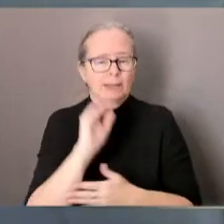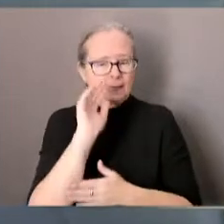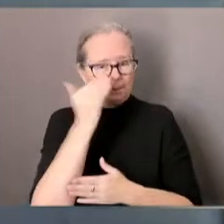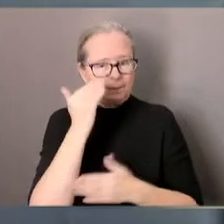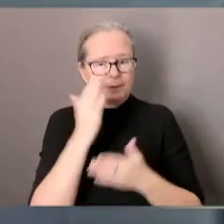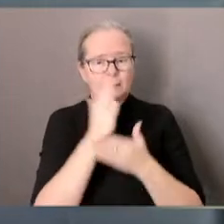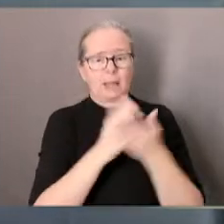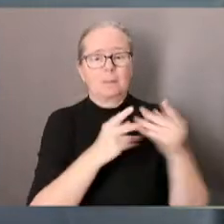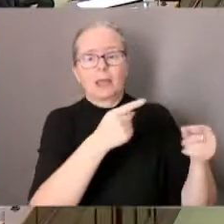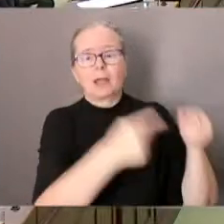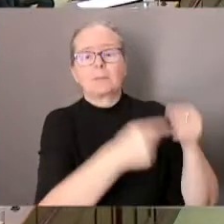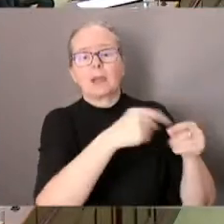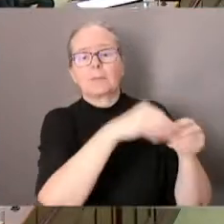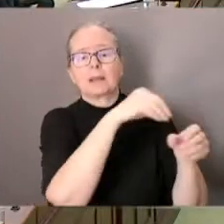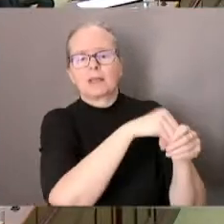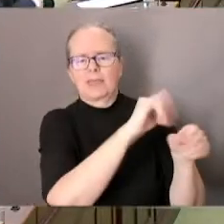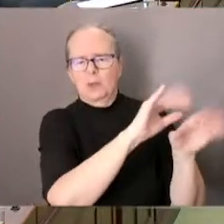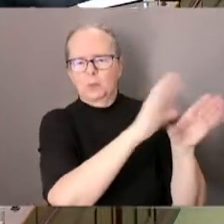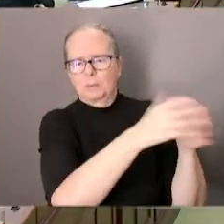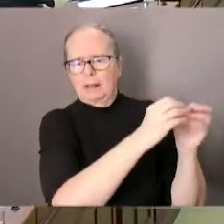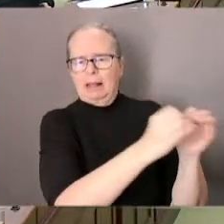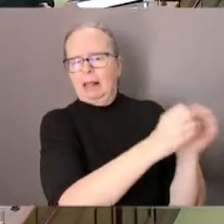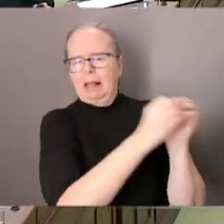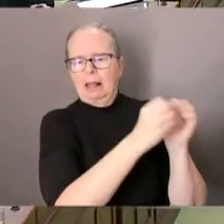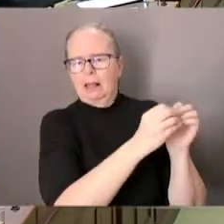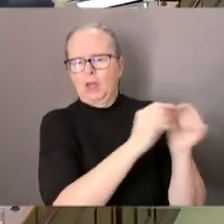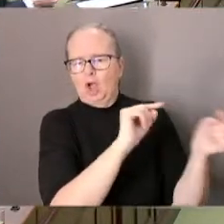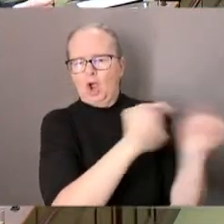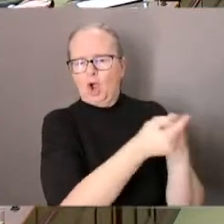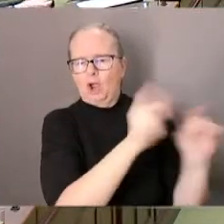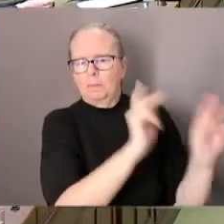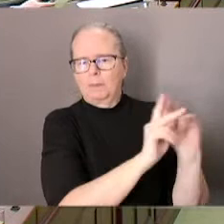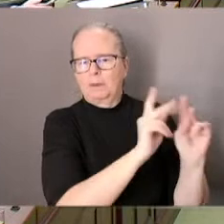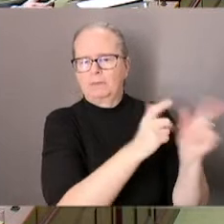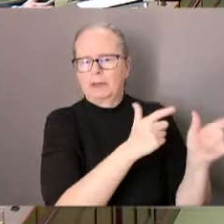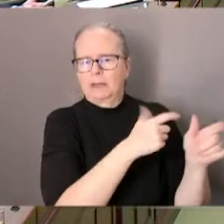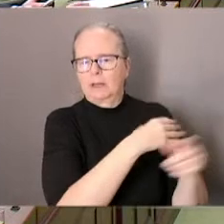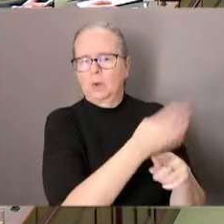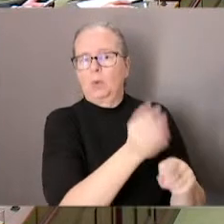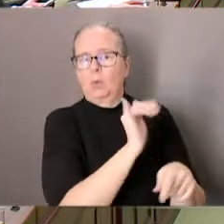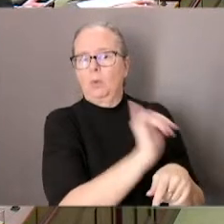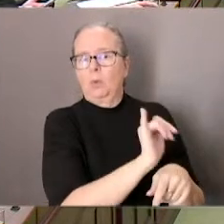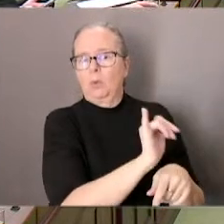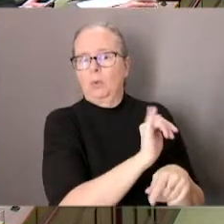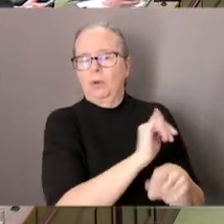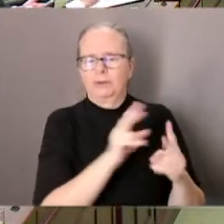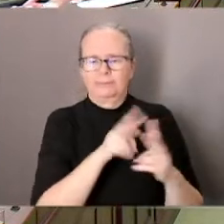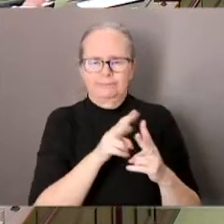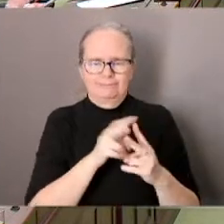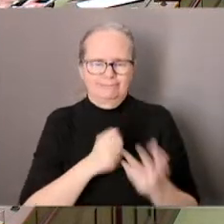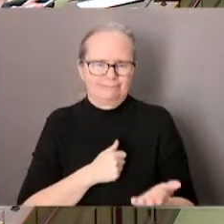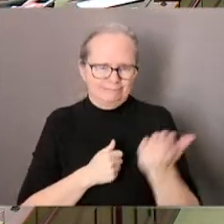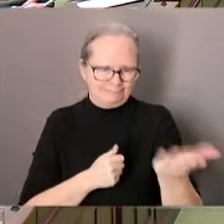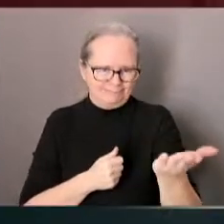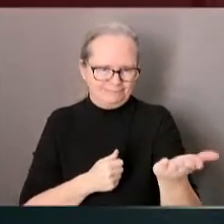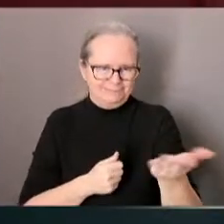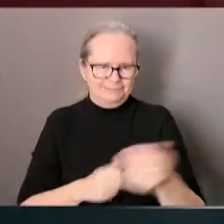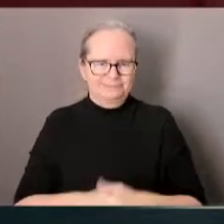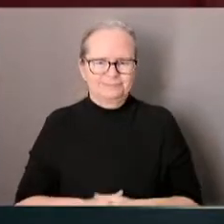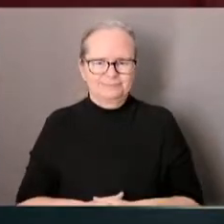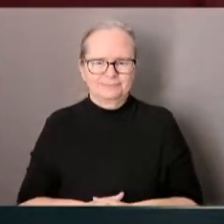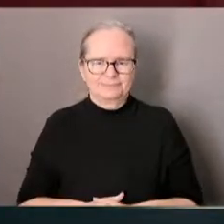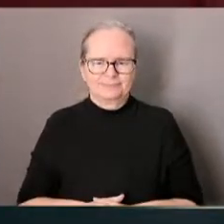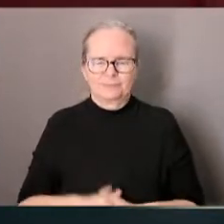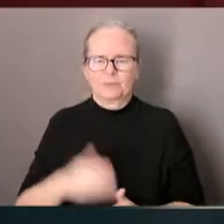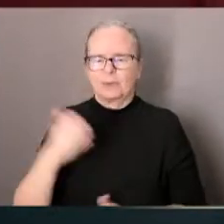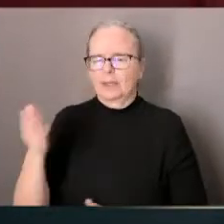they are injurious The Honorable amount for Edmonton Rutherford thank you Mr Speaker I'd like to uh table the requisite